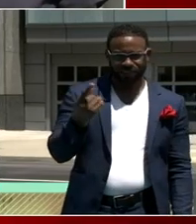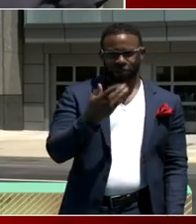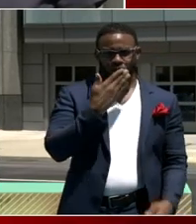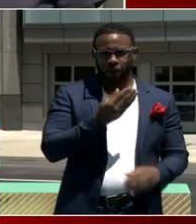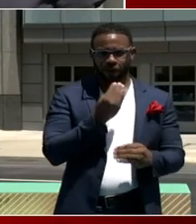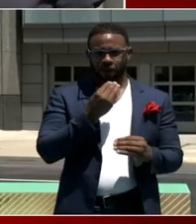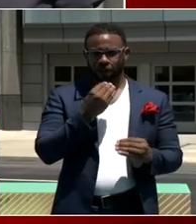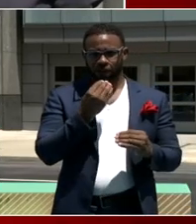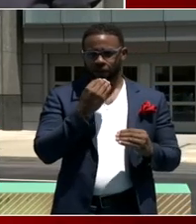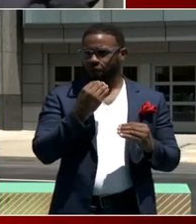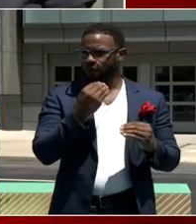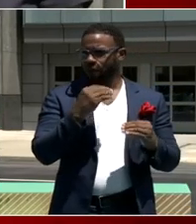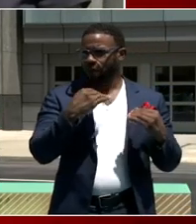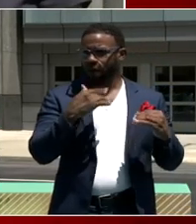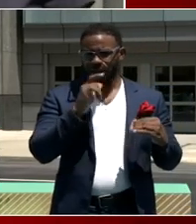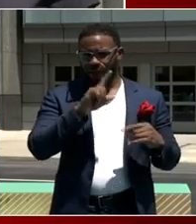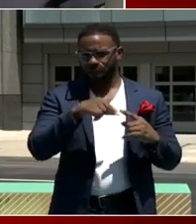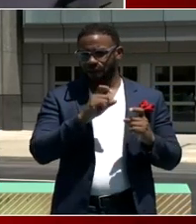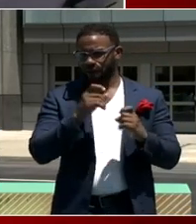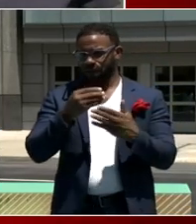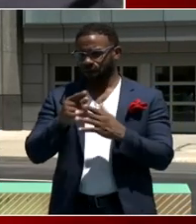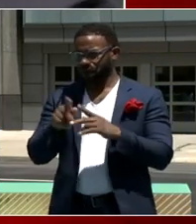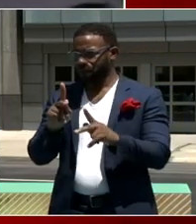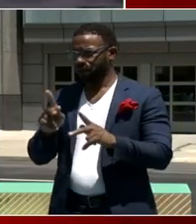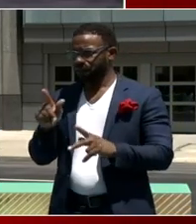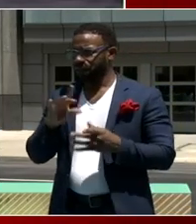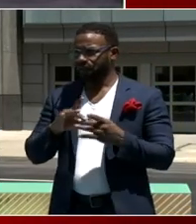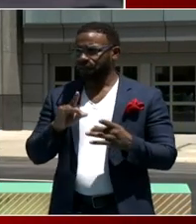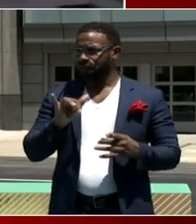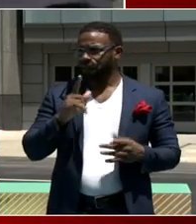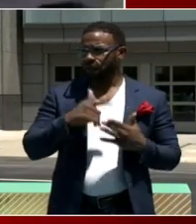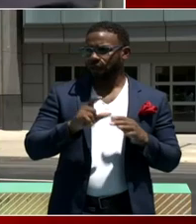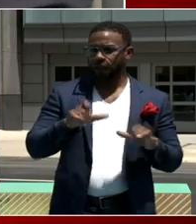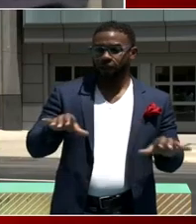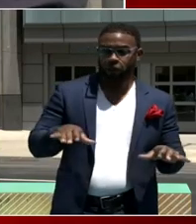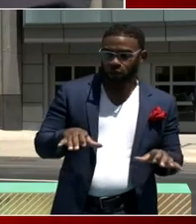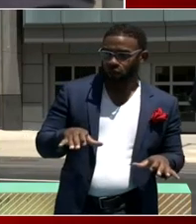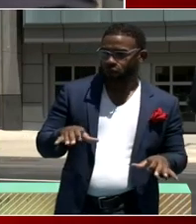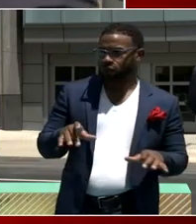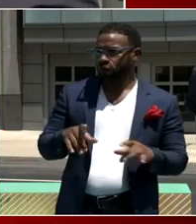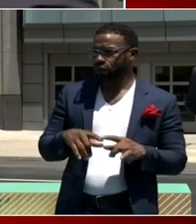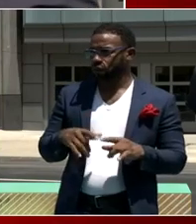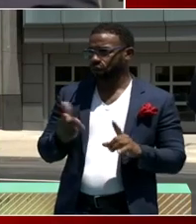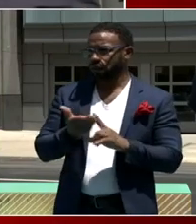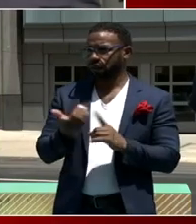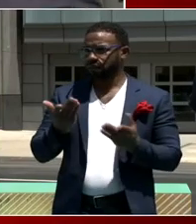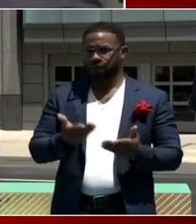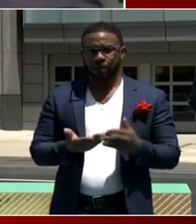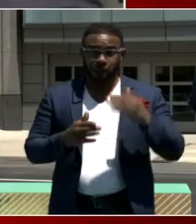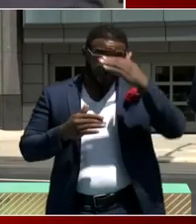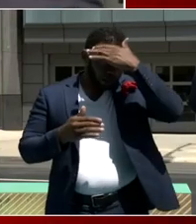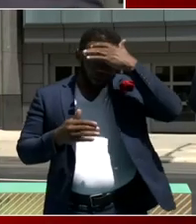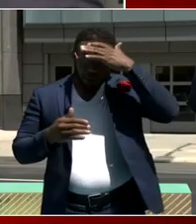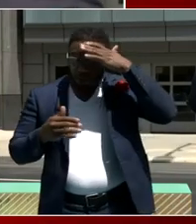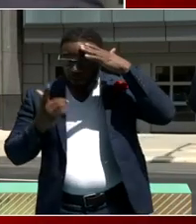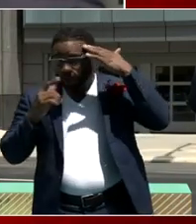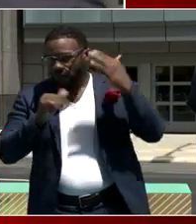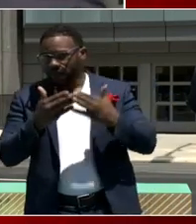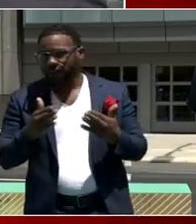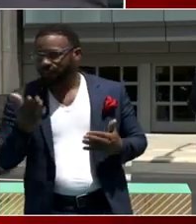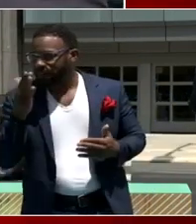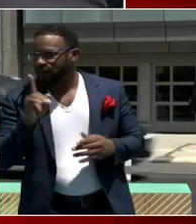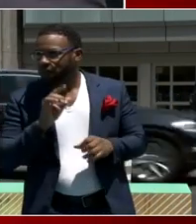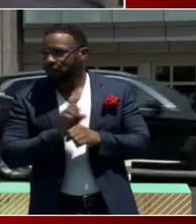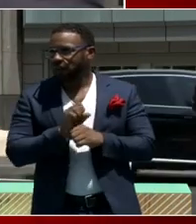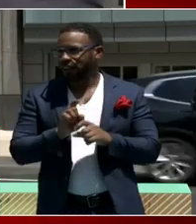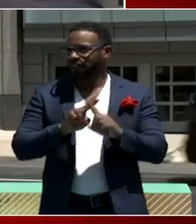Good Food Market. Good Foods, yep. And we asked her about giving money to people, and she said that's what they had to do to get them there. But in terms of these other things, this